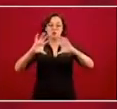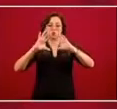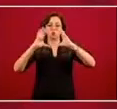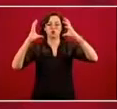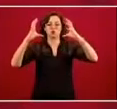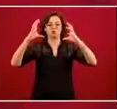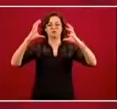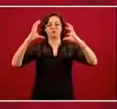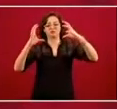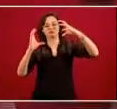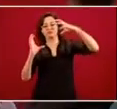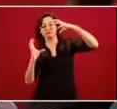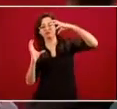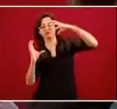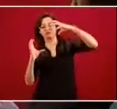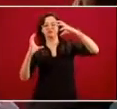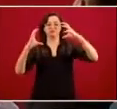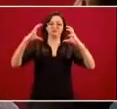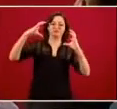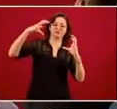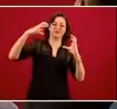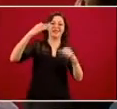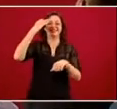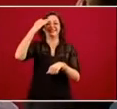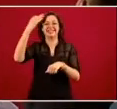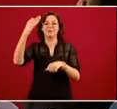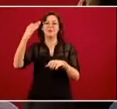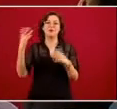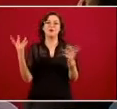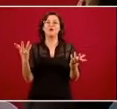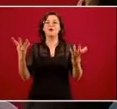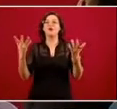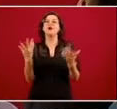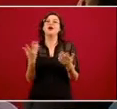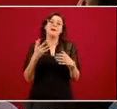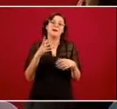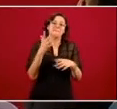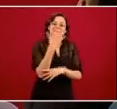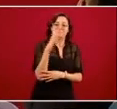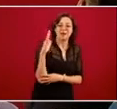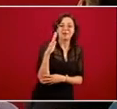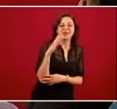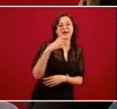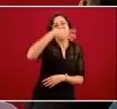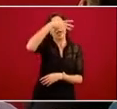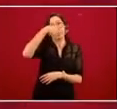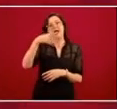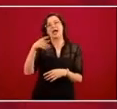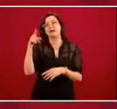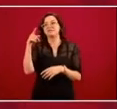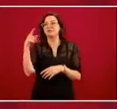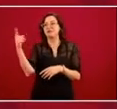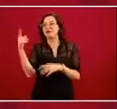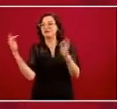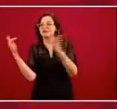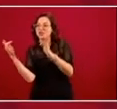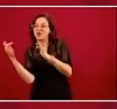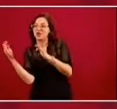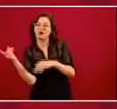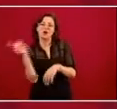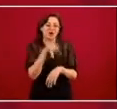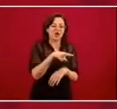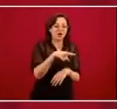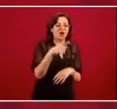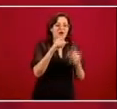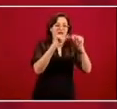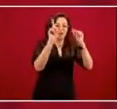the hemispheres of the world have an asynchrony when it comes to the seasons. So when we are having